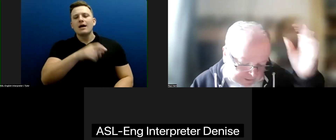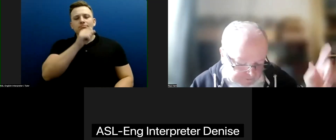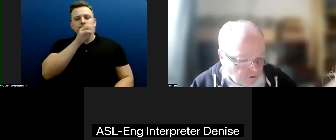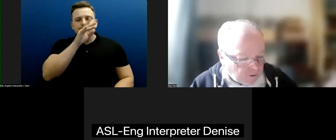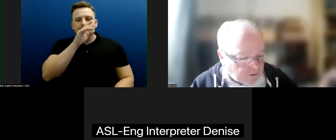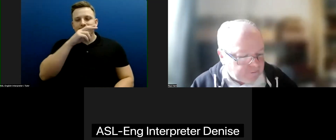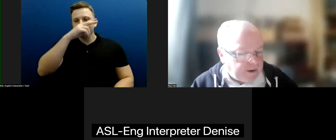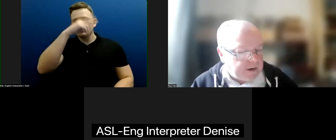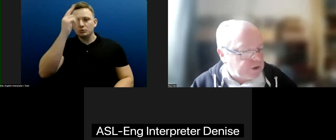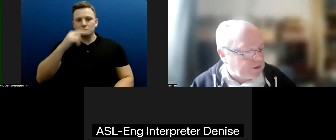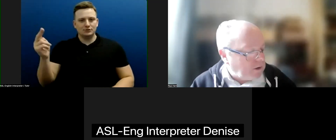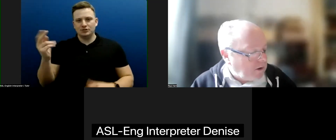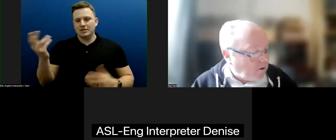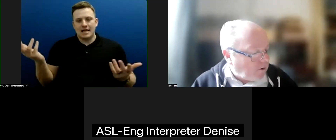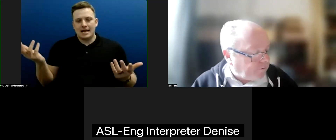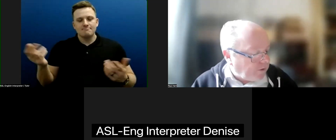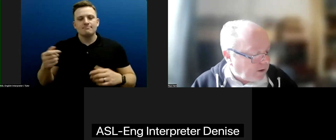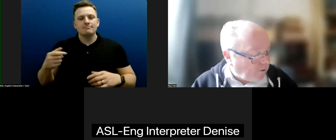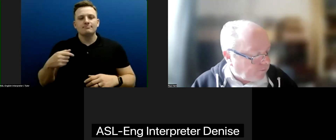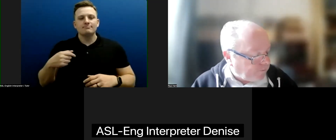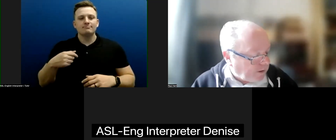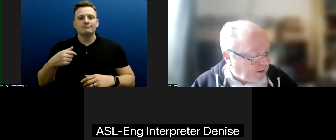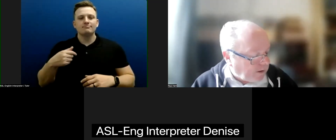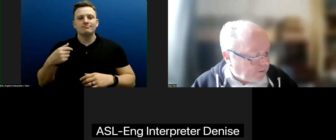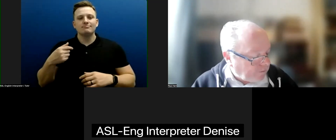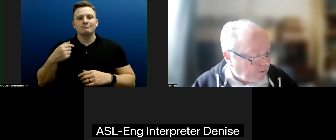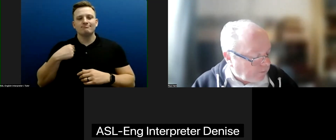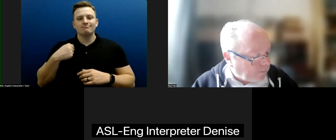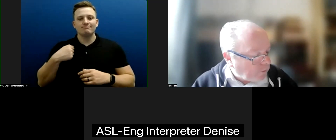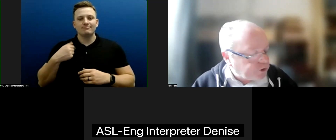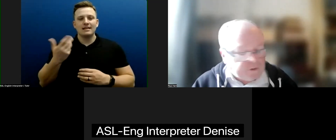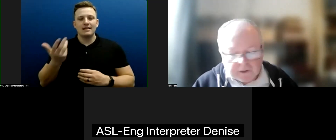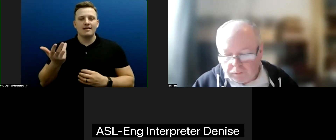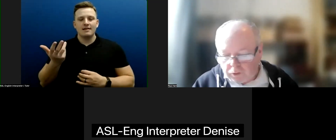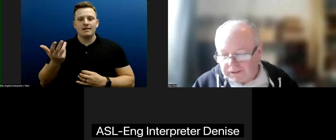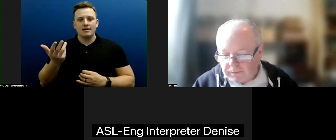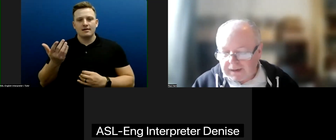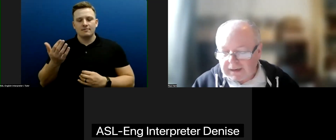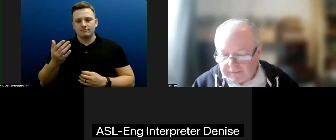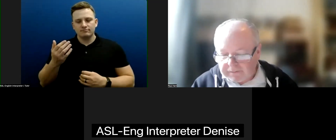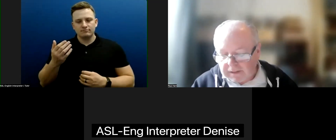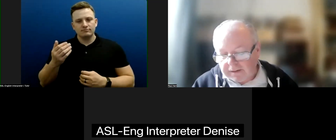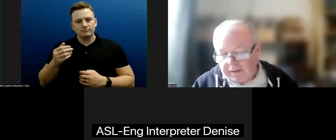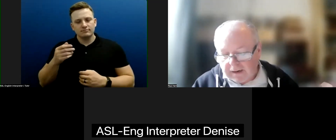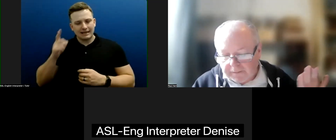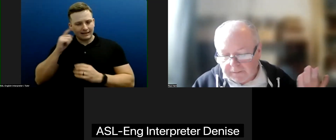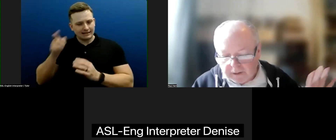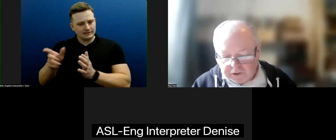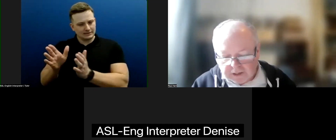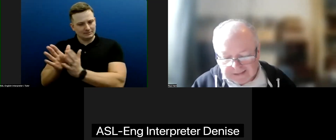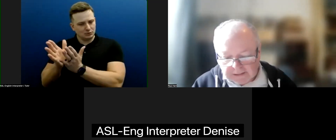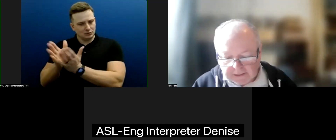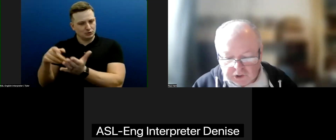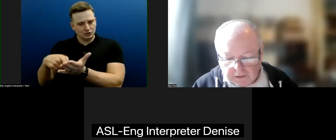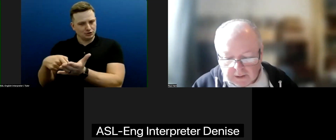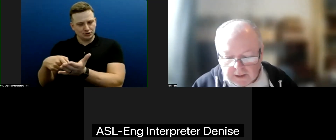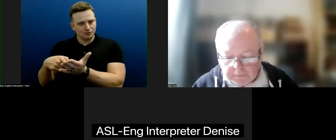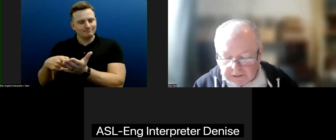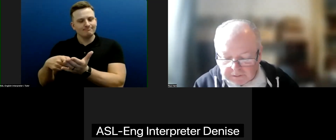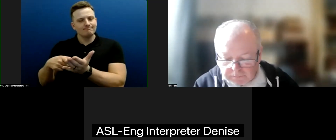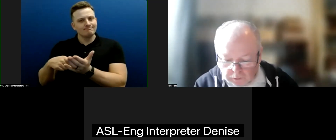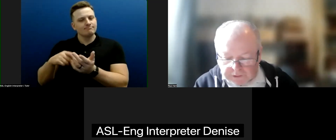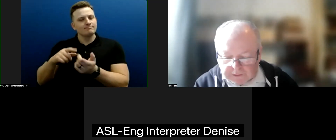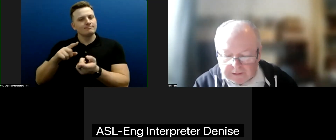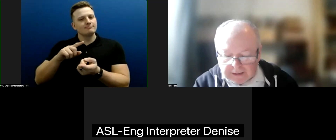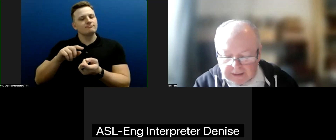speaking, and I've not got the version of the I'm not sure on the booklets whether it gives a translation, but